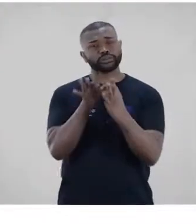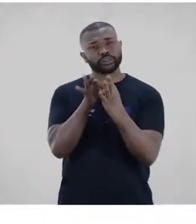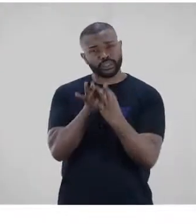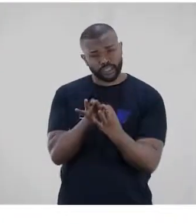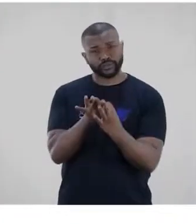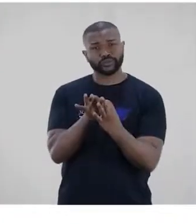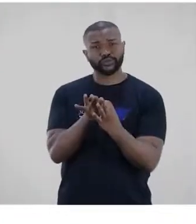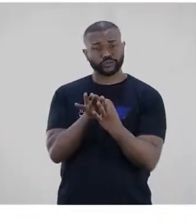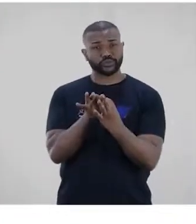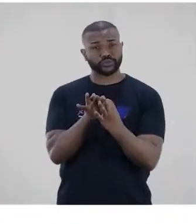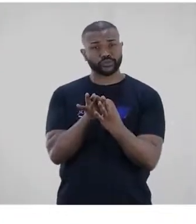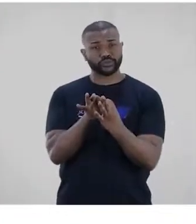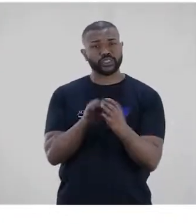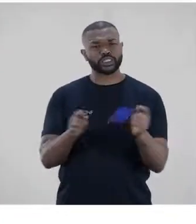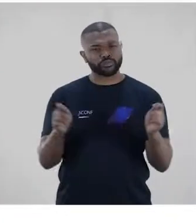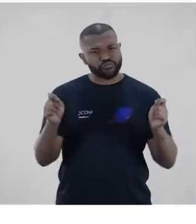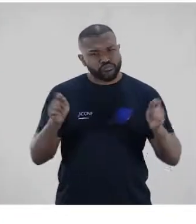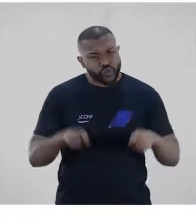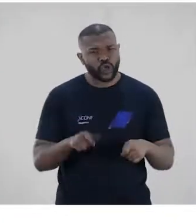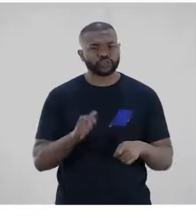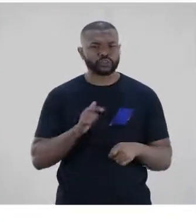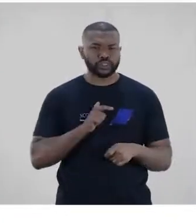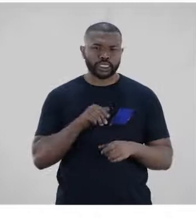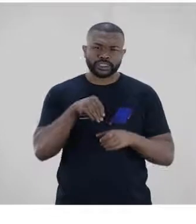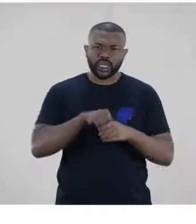composed into wonderful ways.